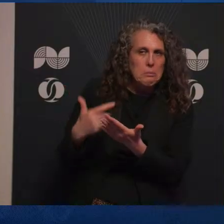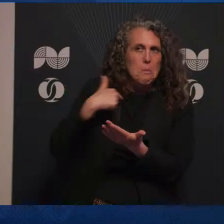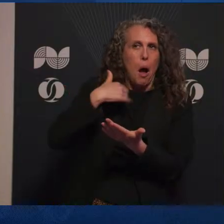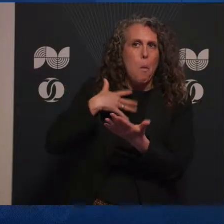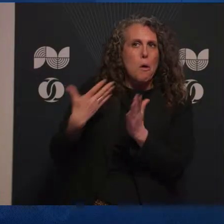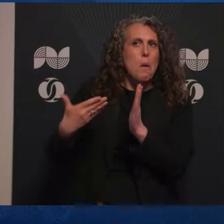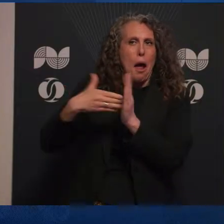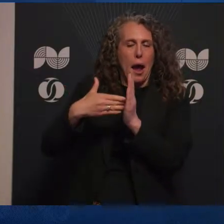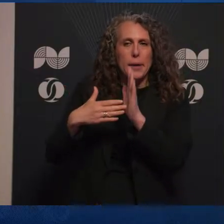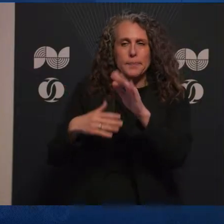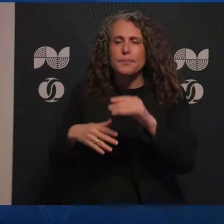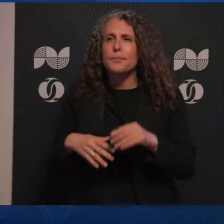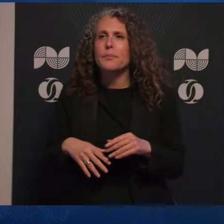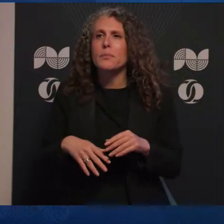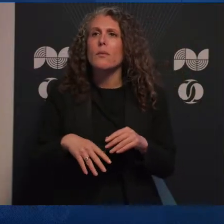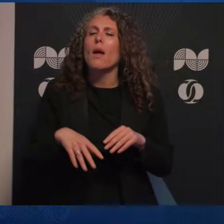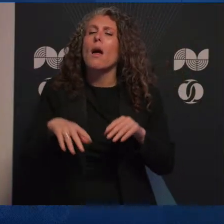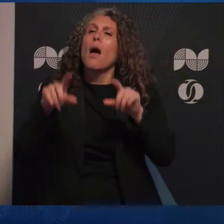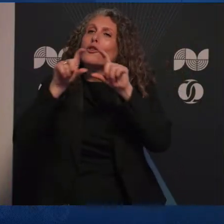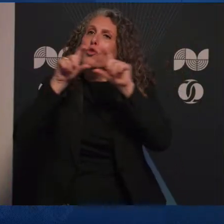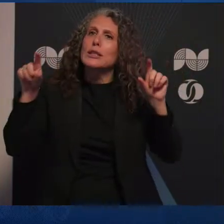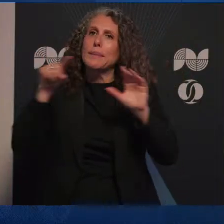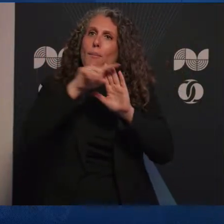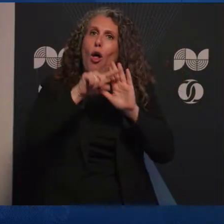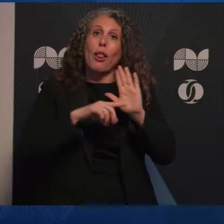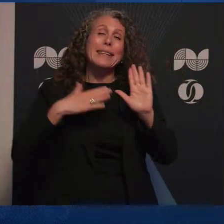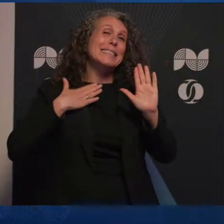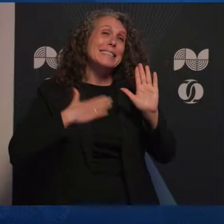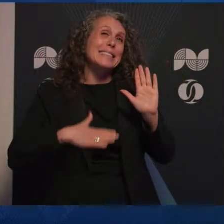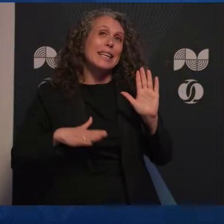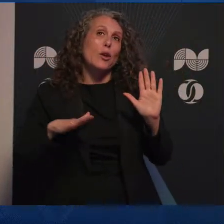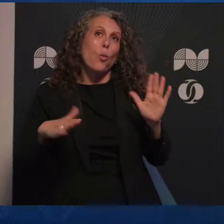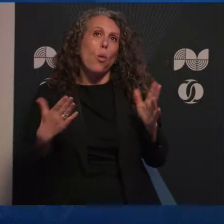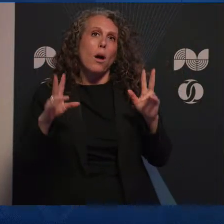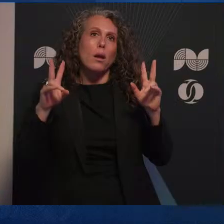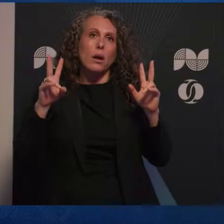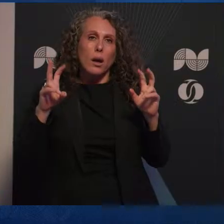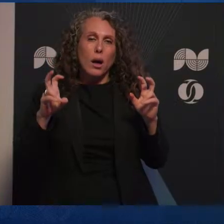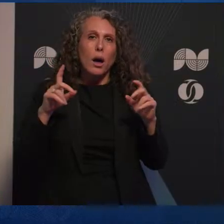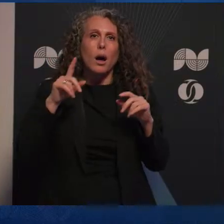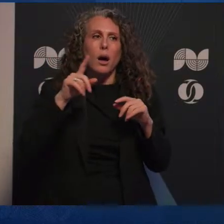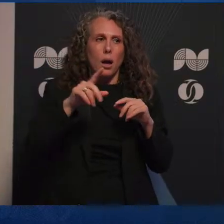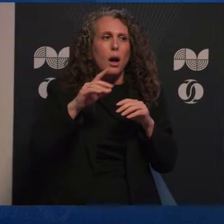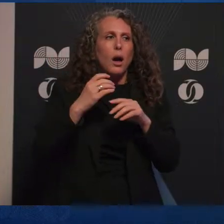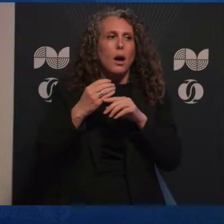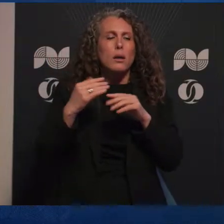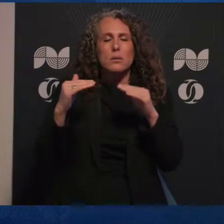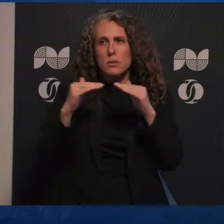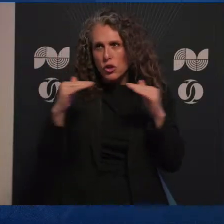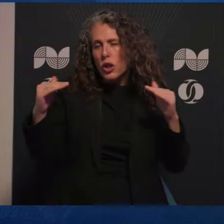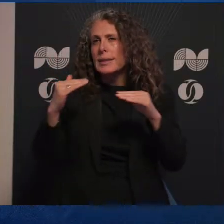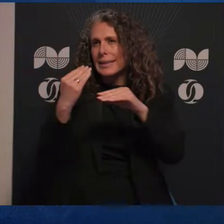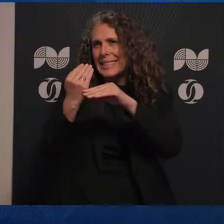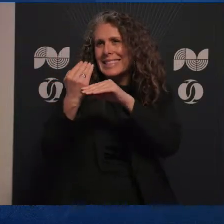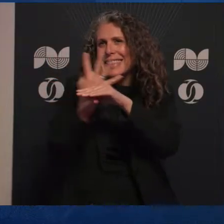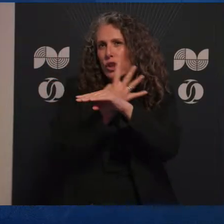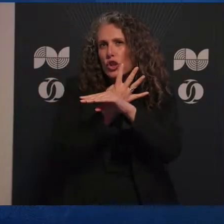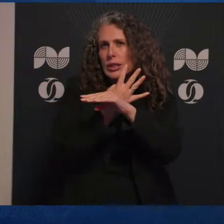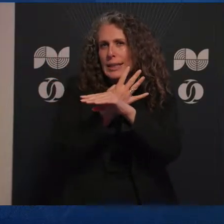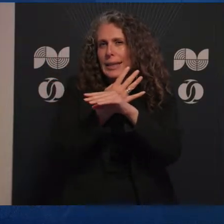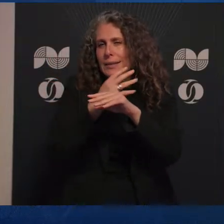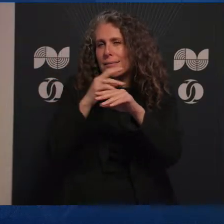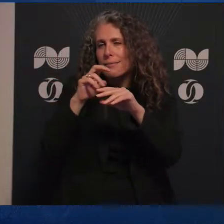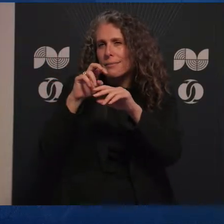industrial policy around what is generally referred to as the just transition, or the just energy transition, if you like. Now, this concept sort